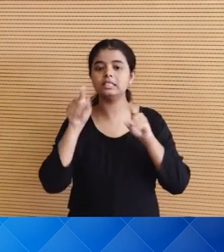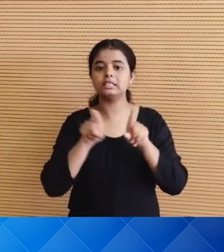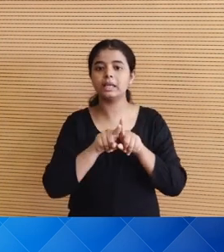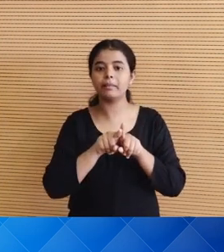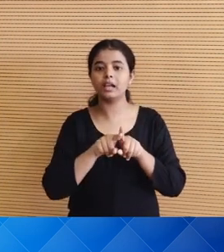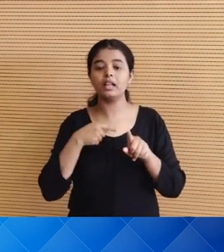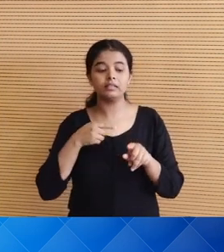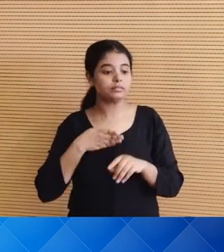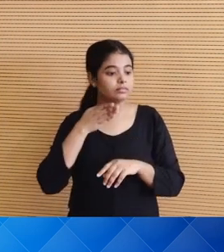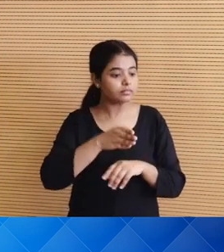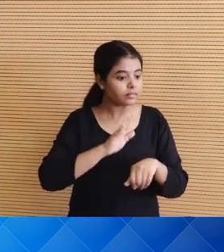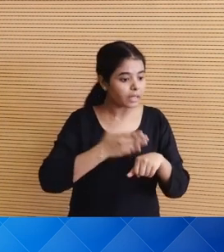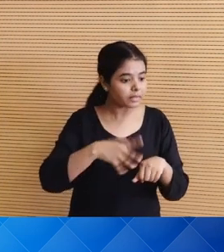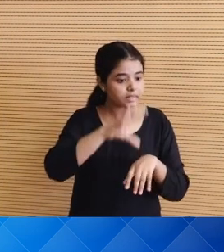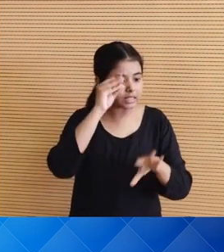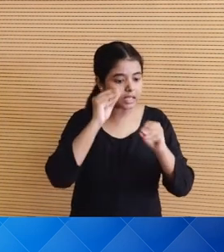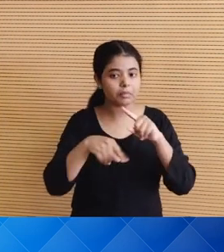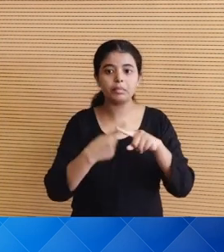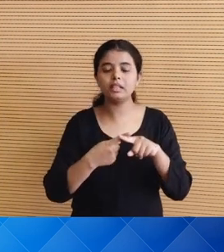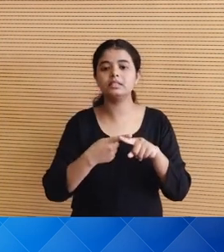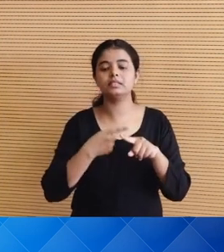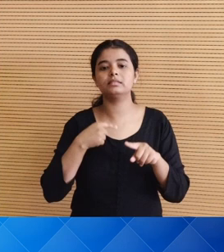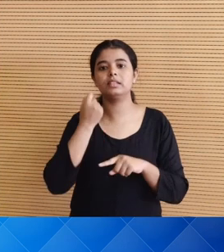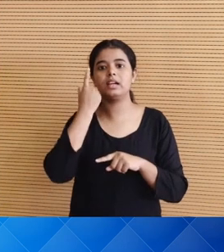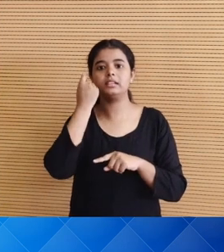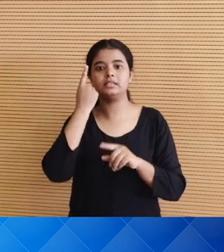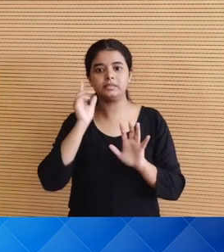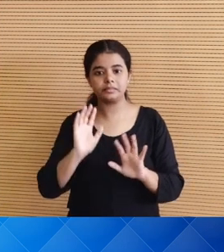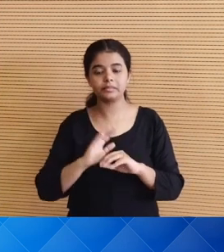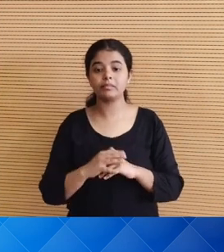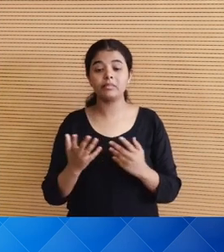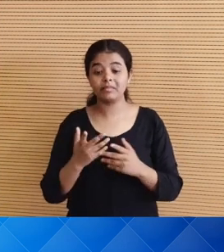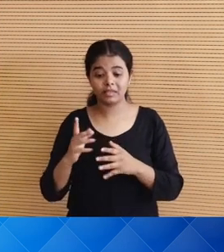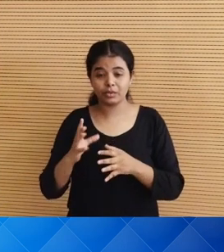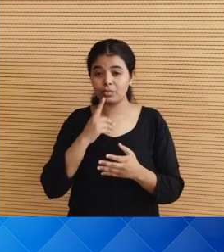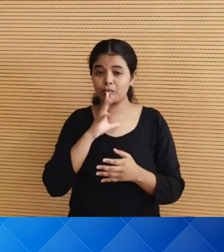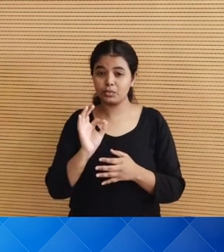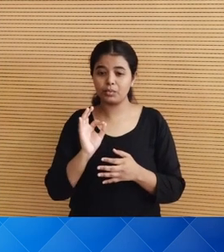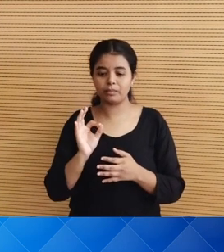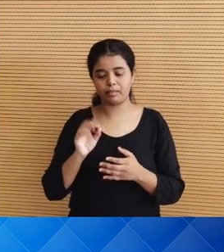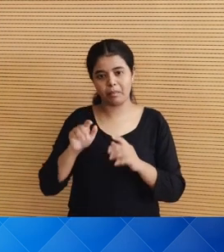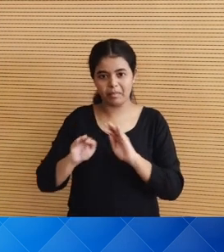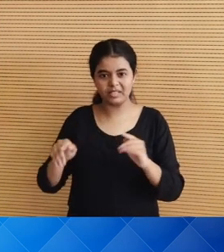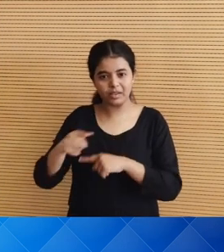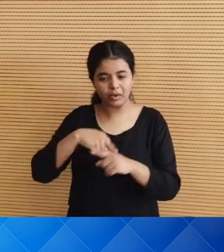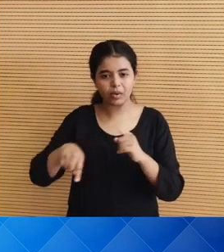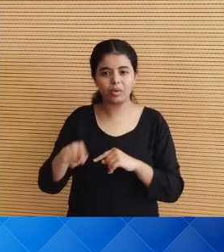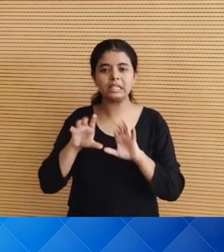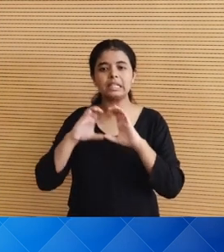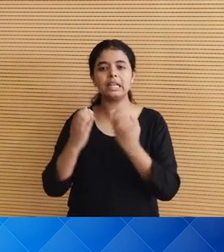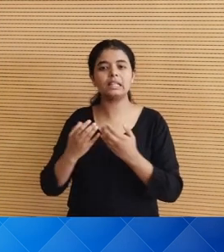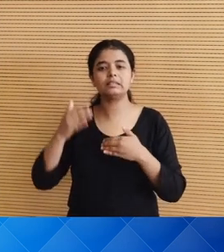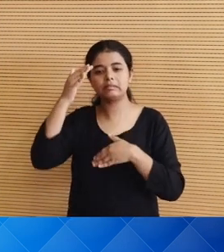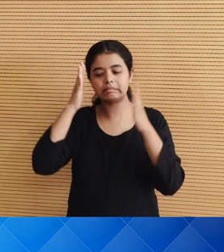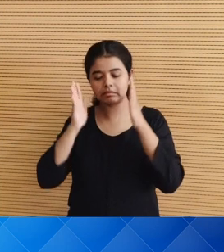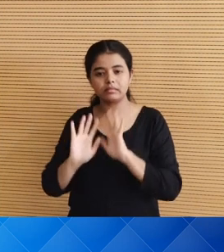nature, and build a bond with the nature that actually sets the foundation for life